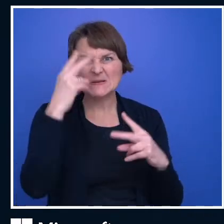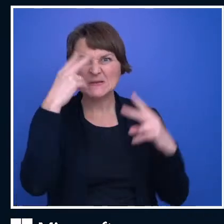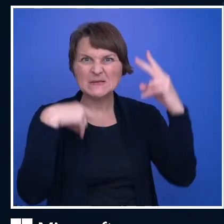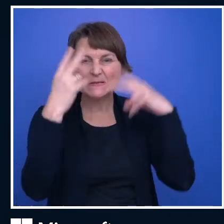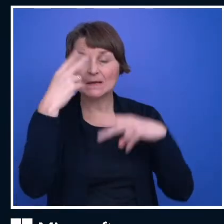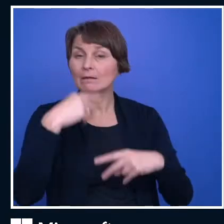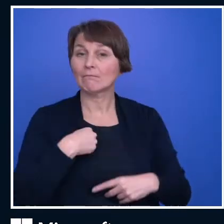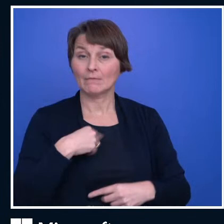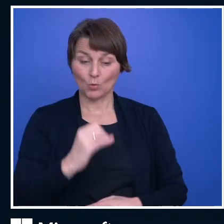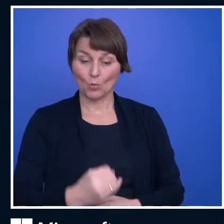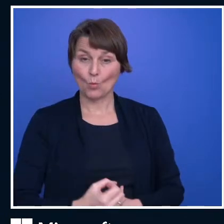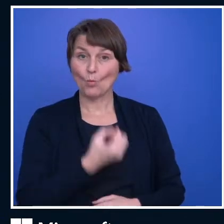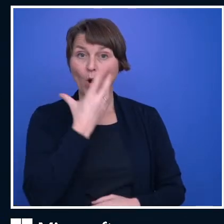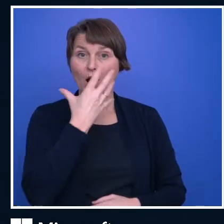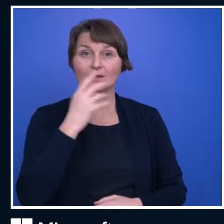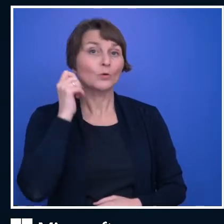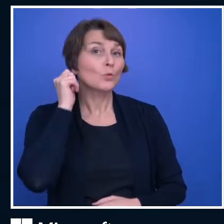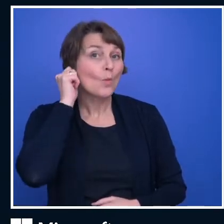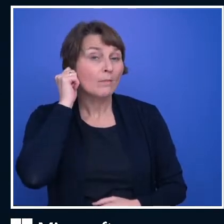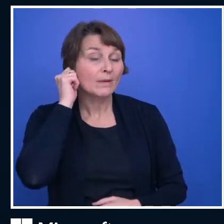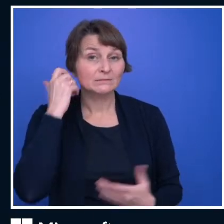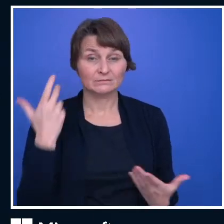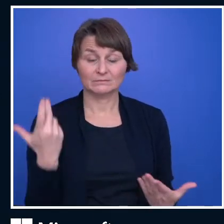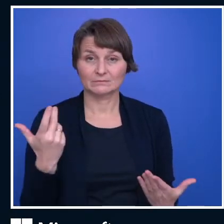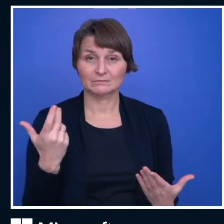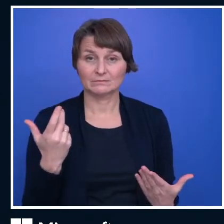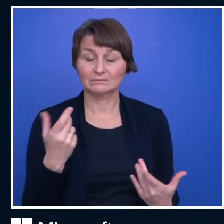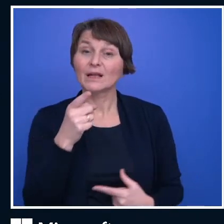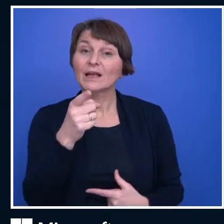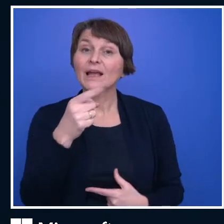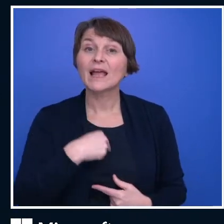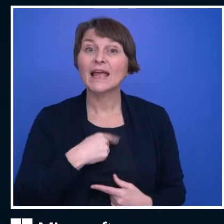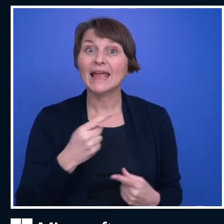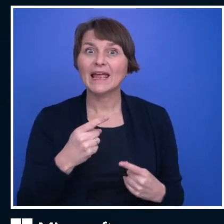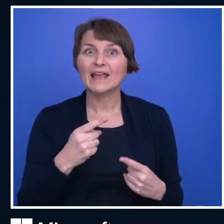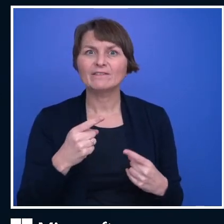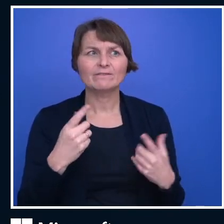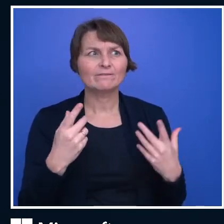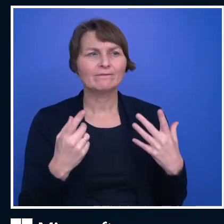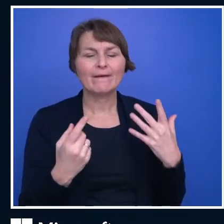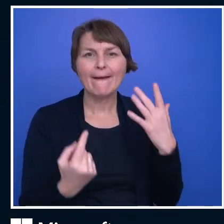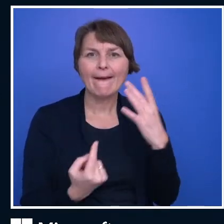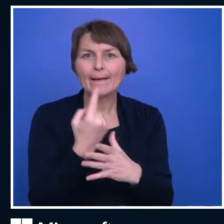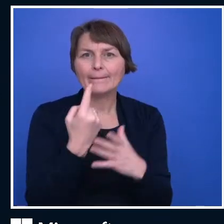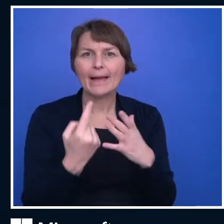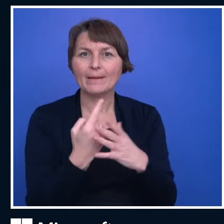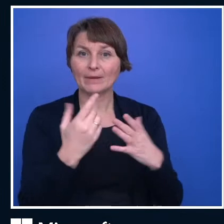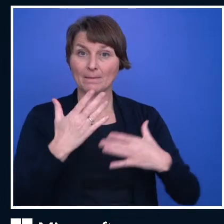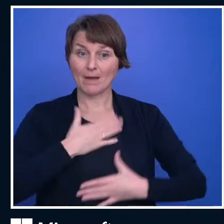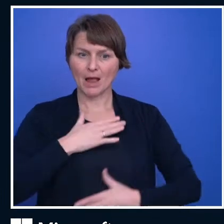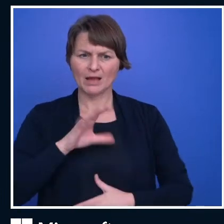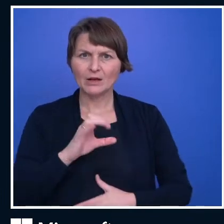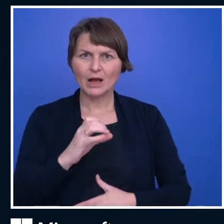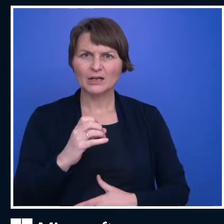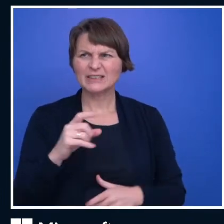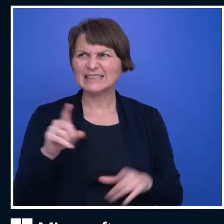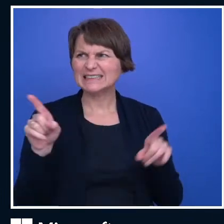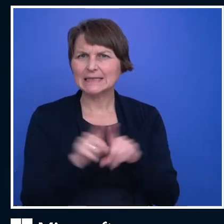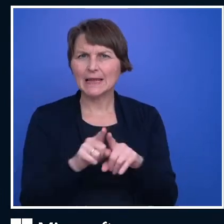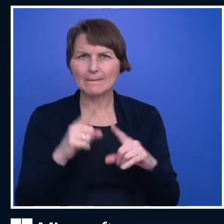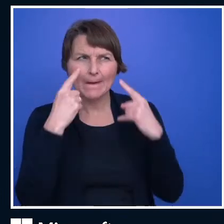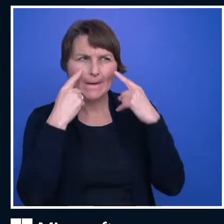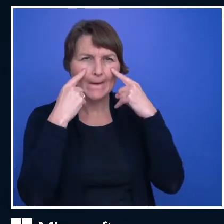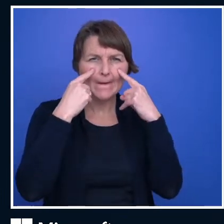And what would my life be like if I was treated suspiciously in my own country? So I